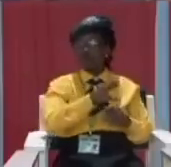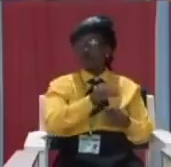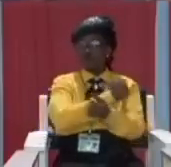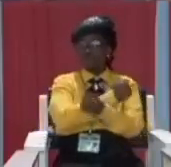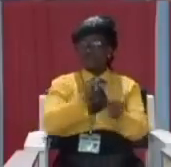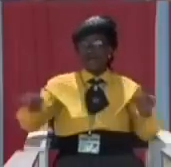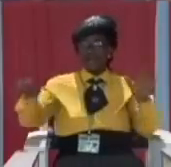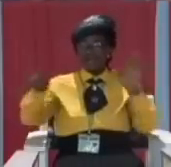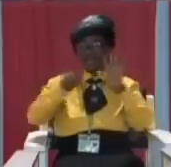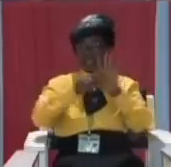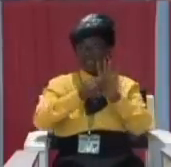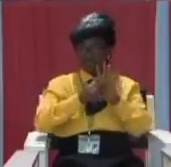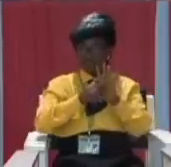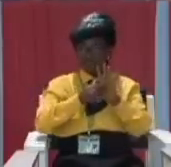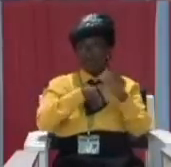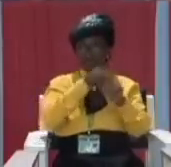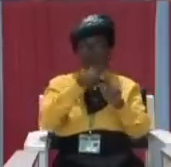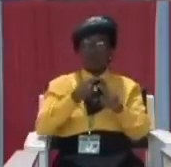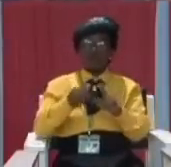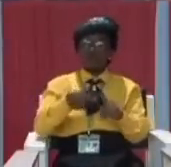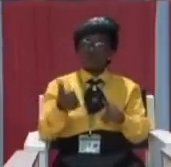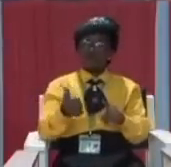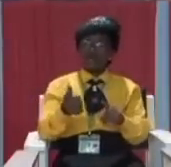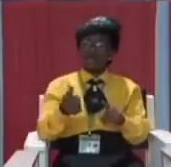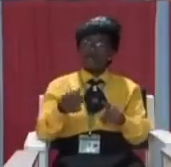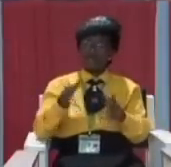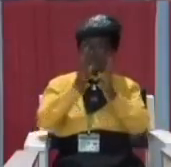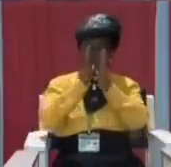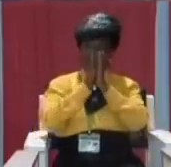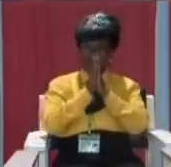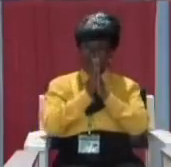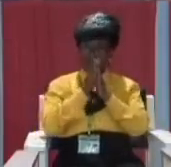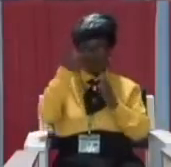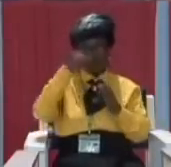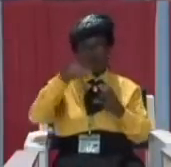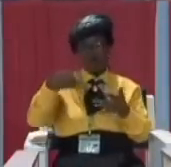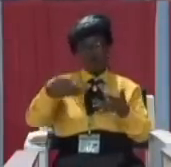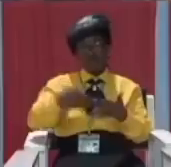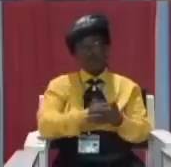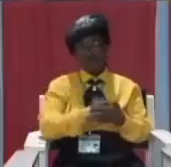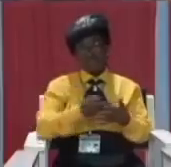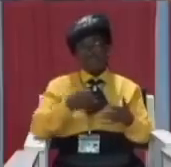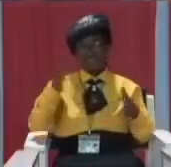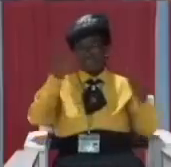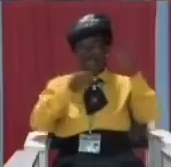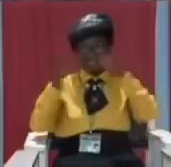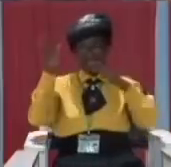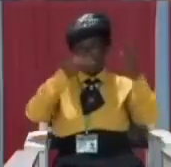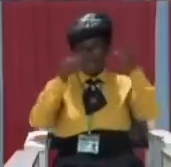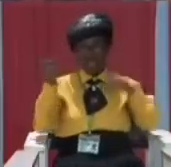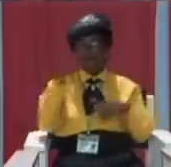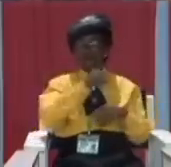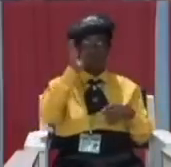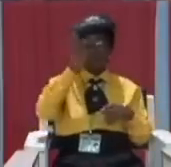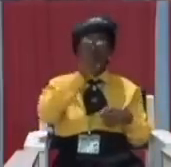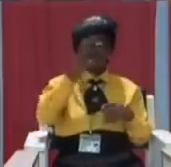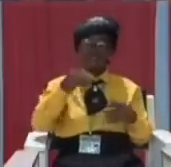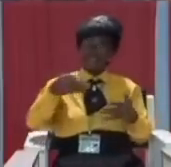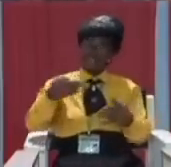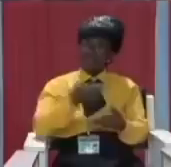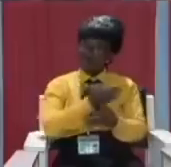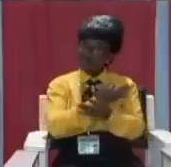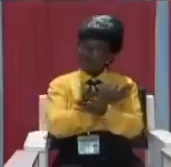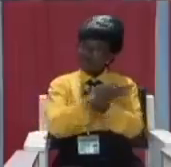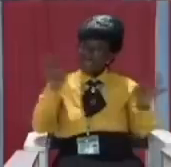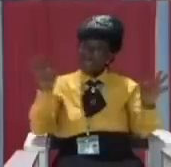And then when others are praying for fresh air, you'll be free to pray too. And God will answer. I'm